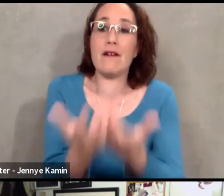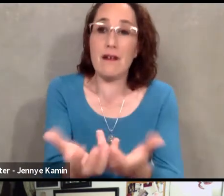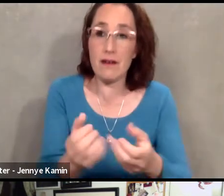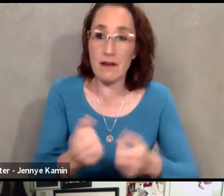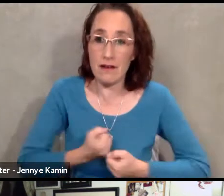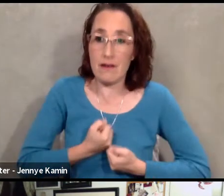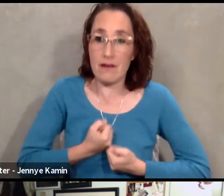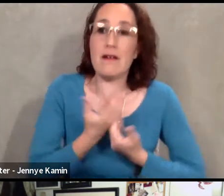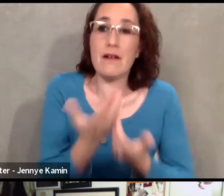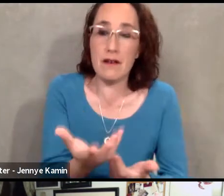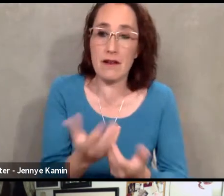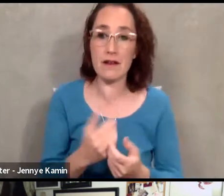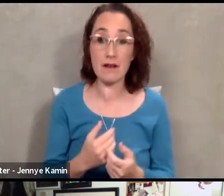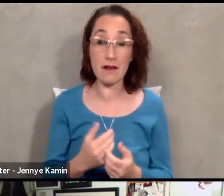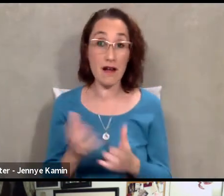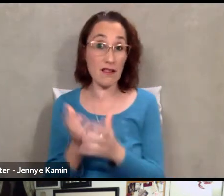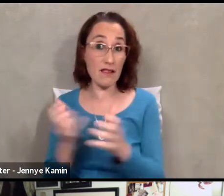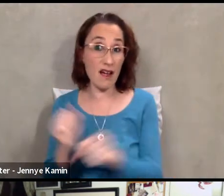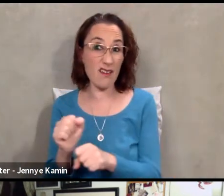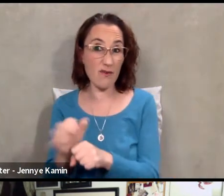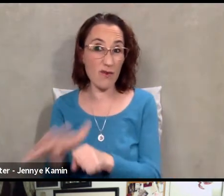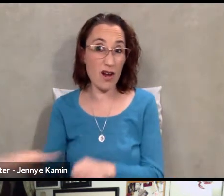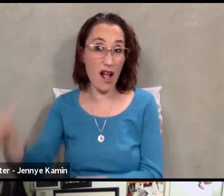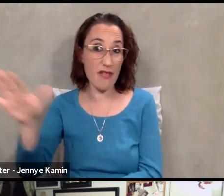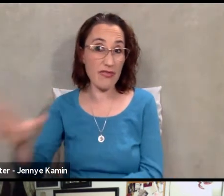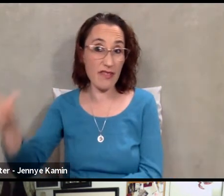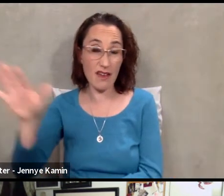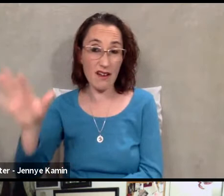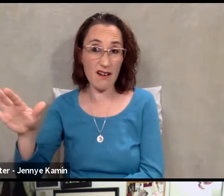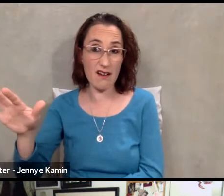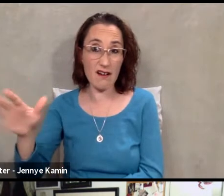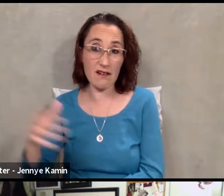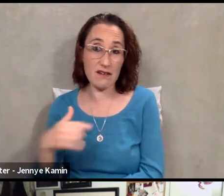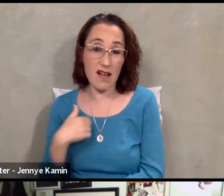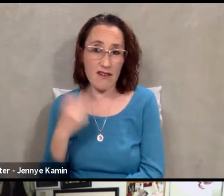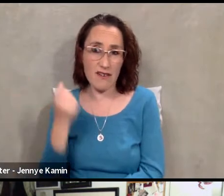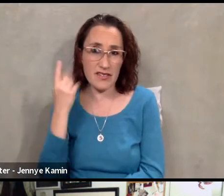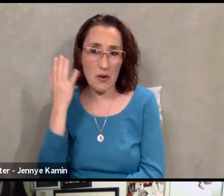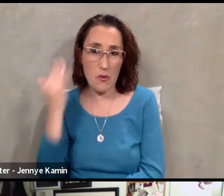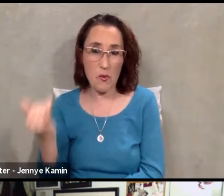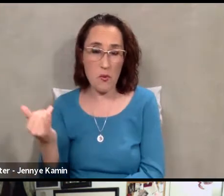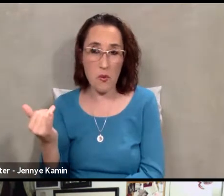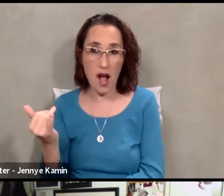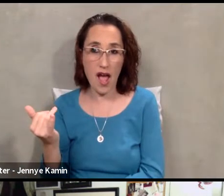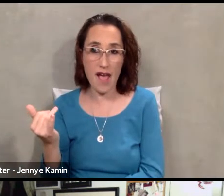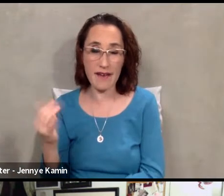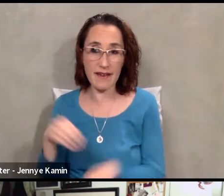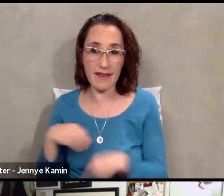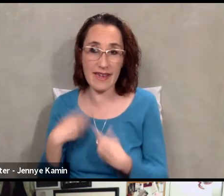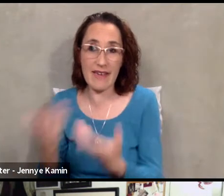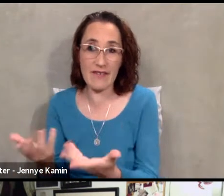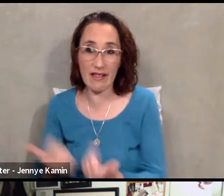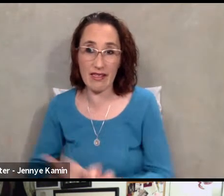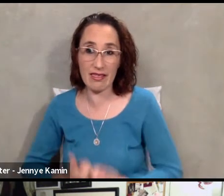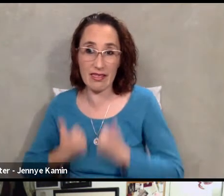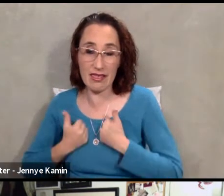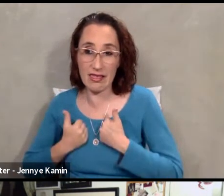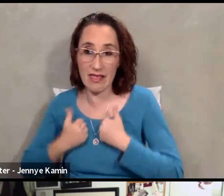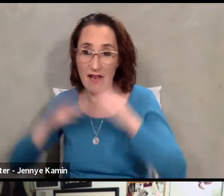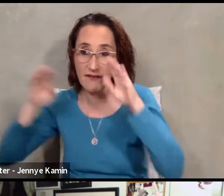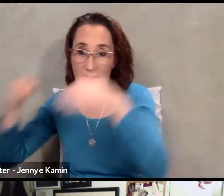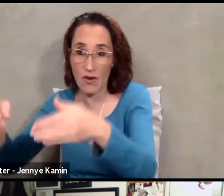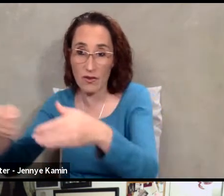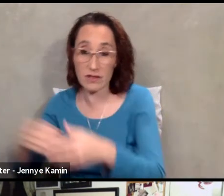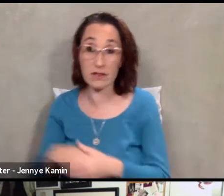out there that I don't understand that that's how you're spending your life. And it's not that I think that the work has to be